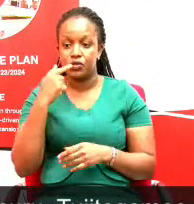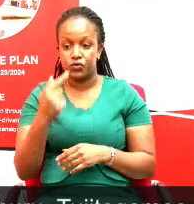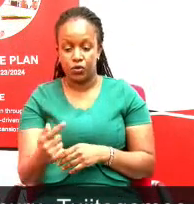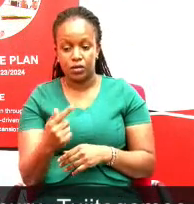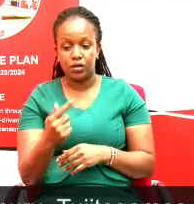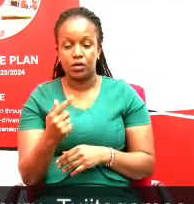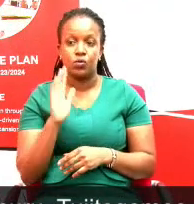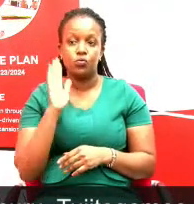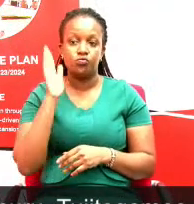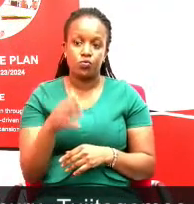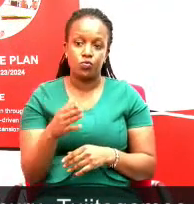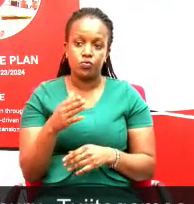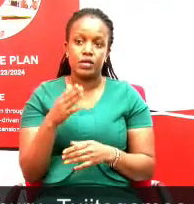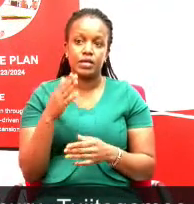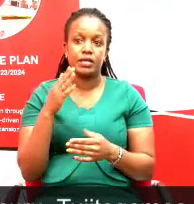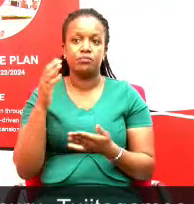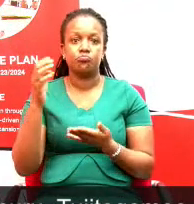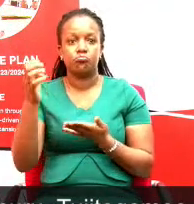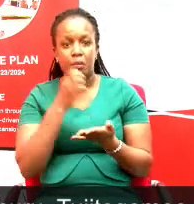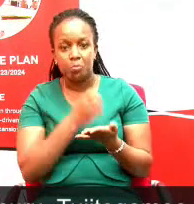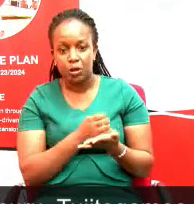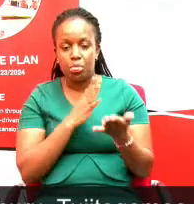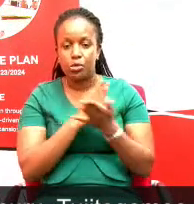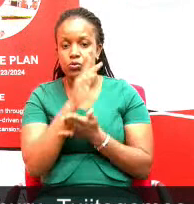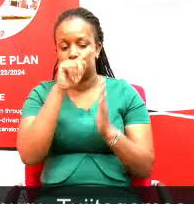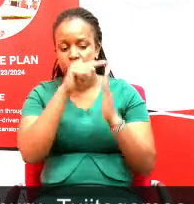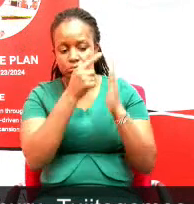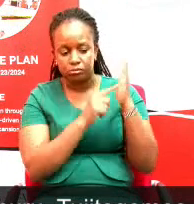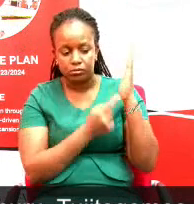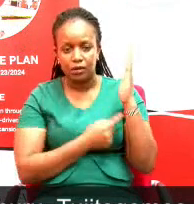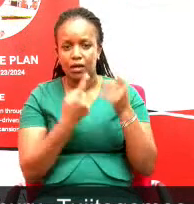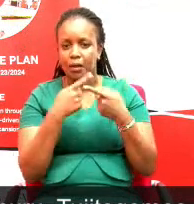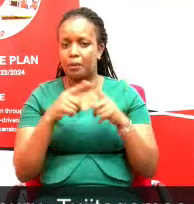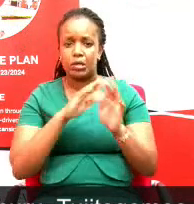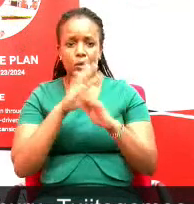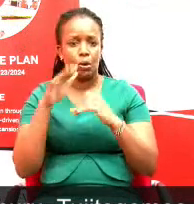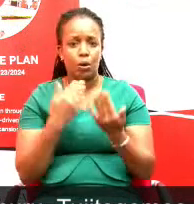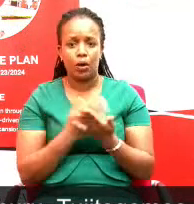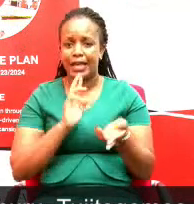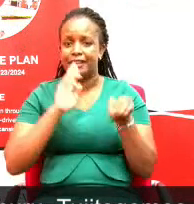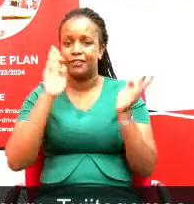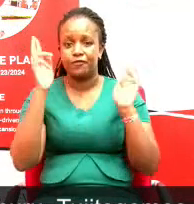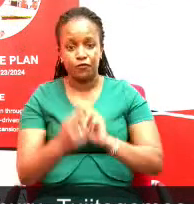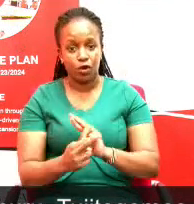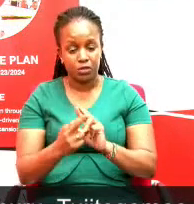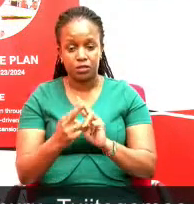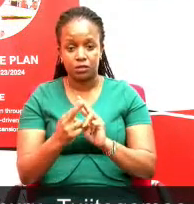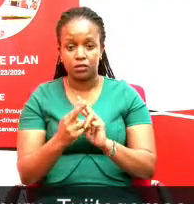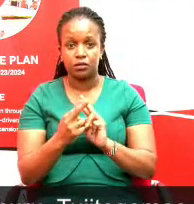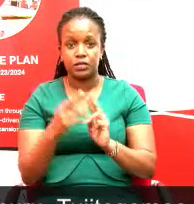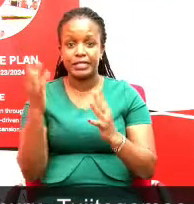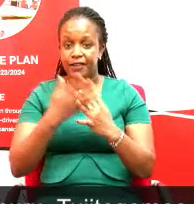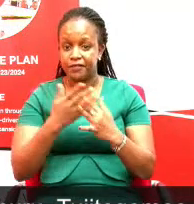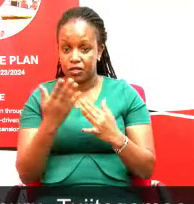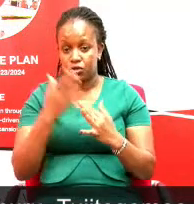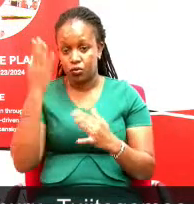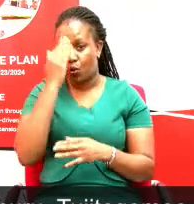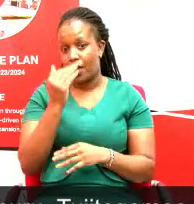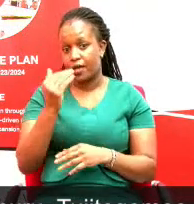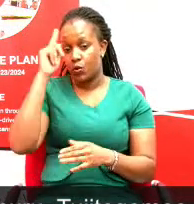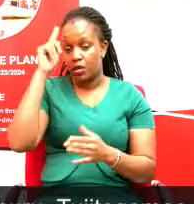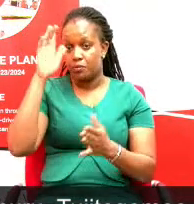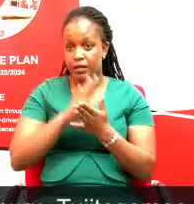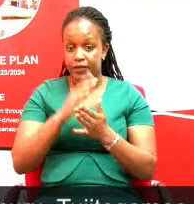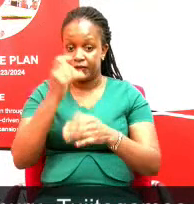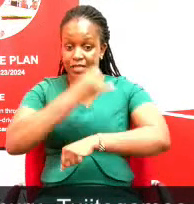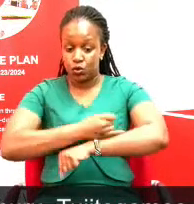going to IMF to do this, to do that. But those are our own reform interventions because we believe in it.